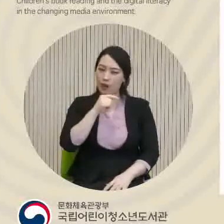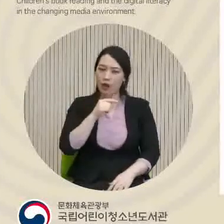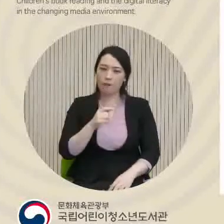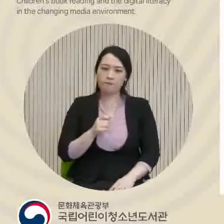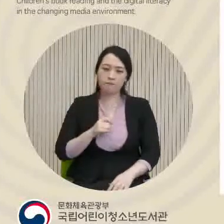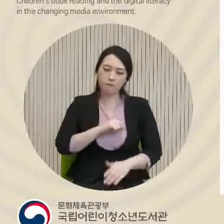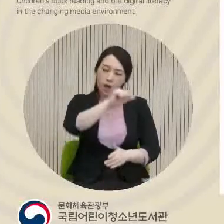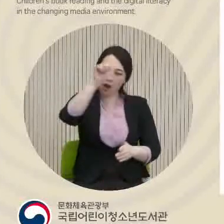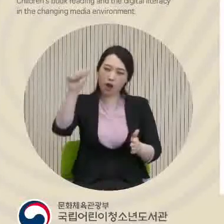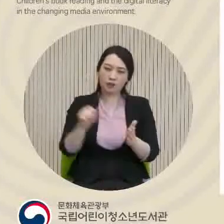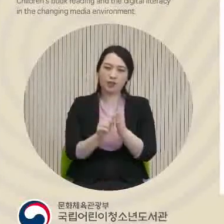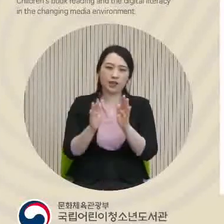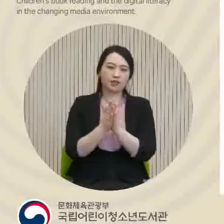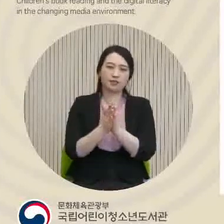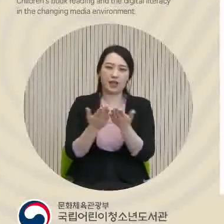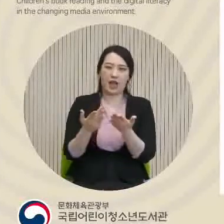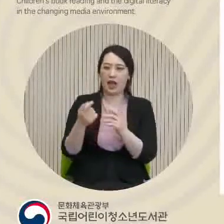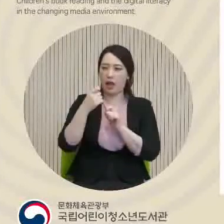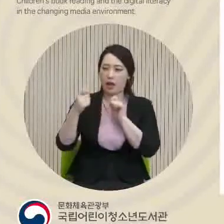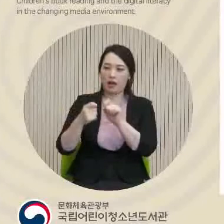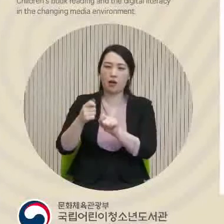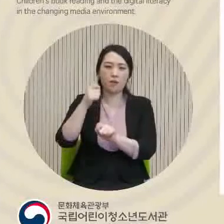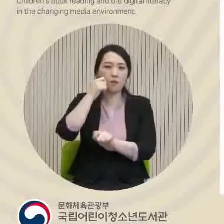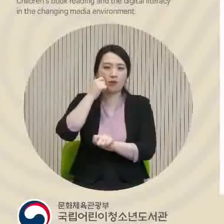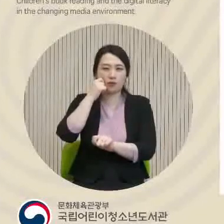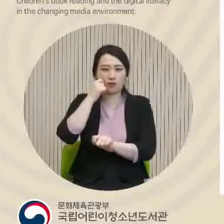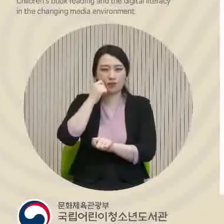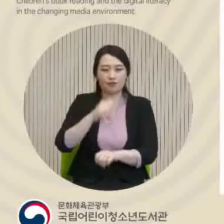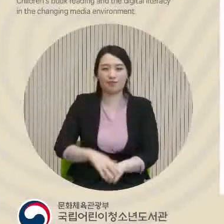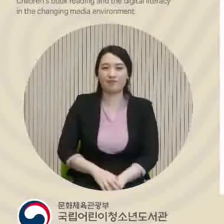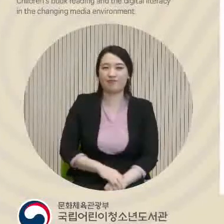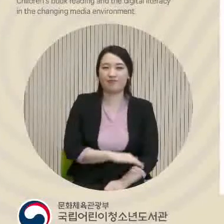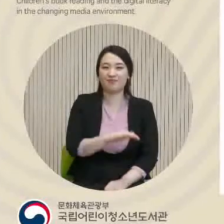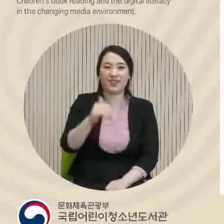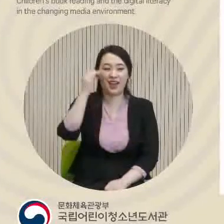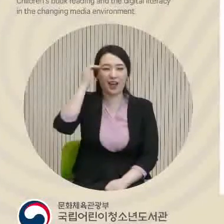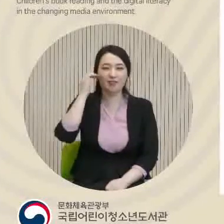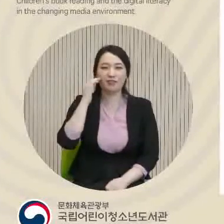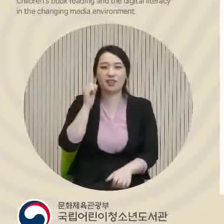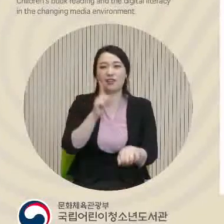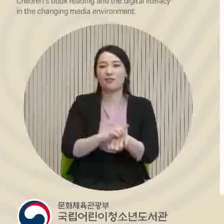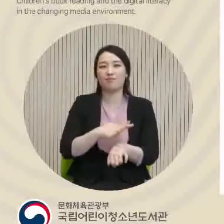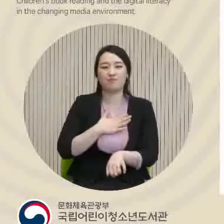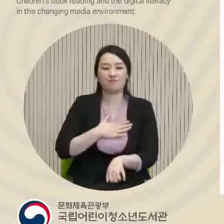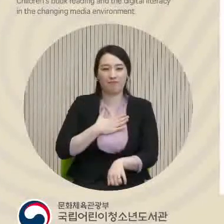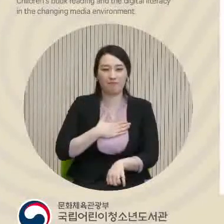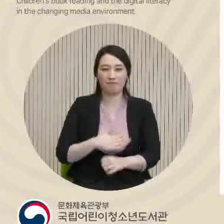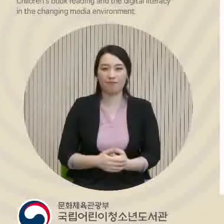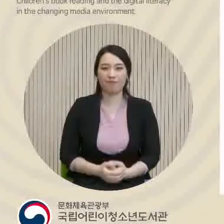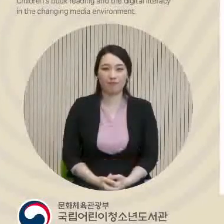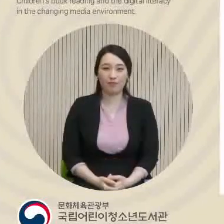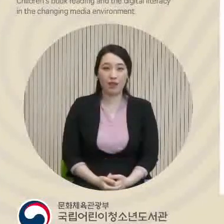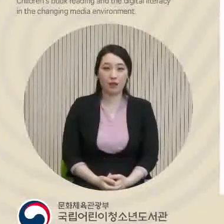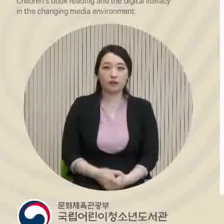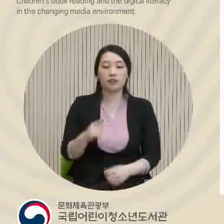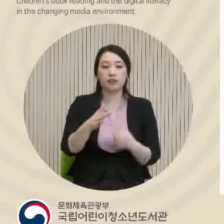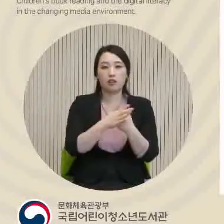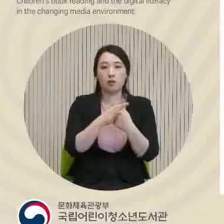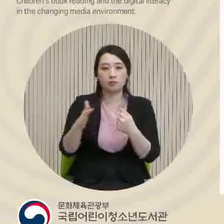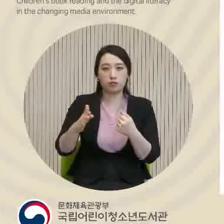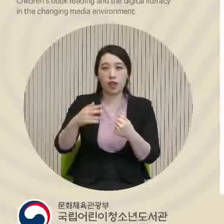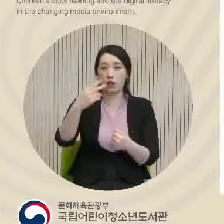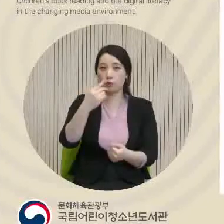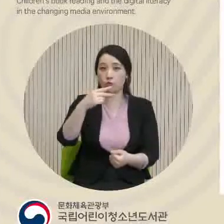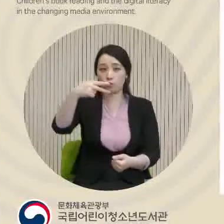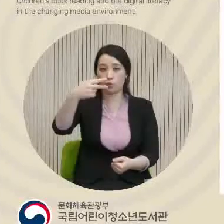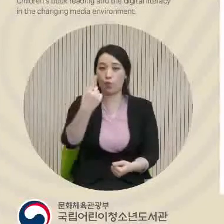children from these kind of programs made it very difficult for them to have the reading habit when they grow old.